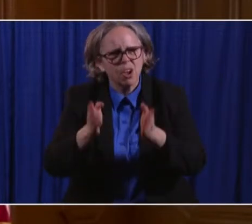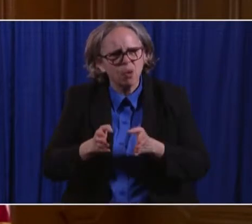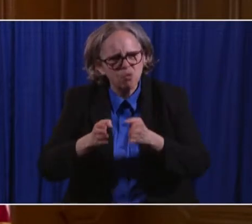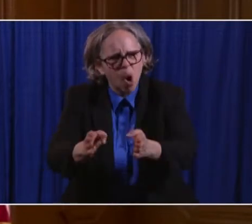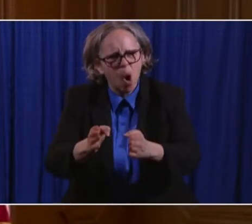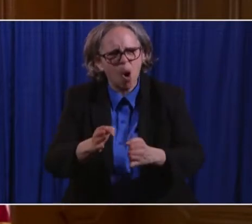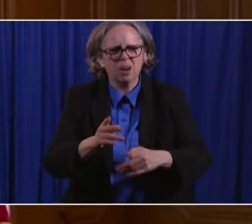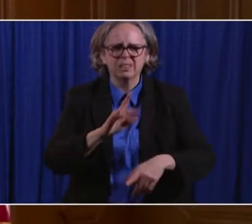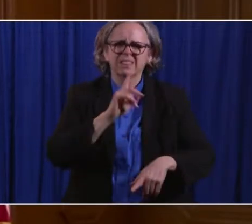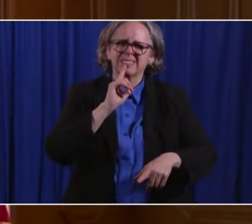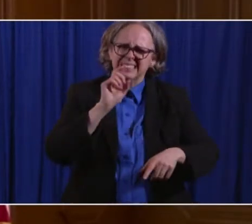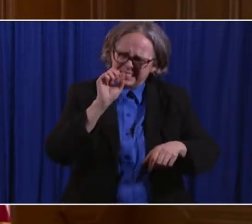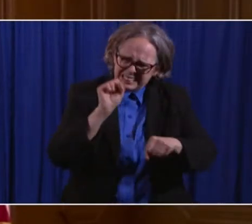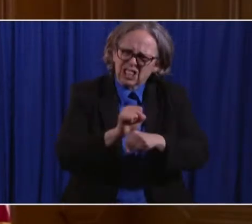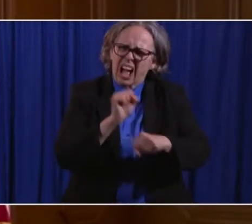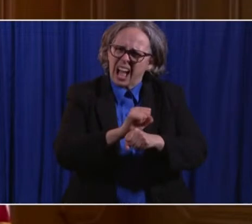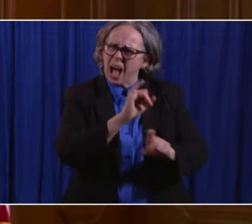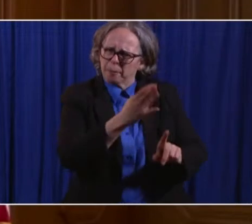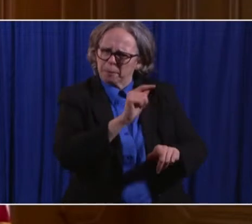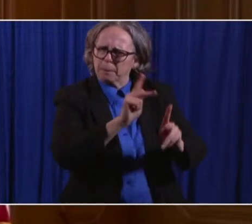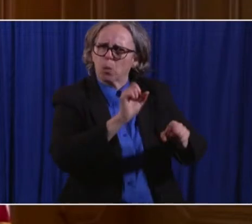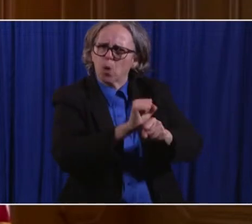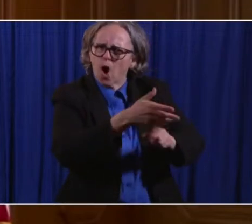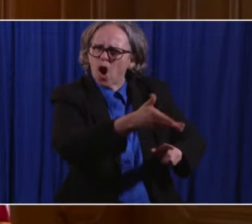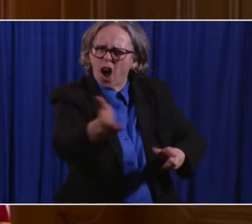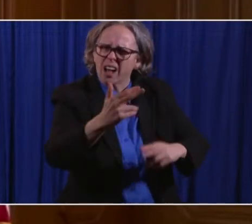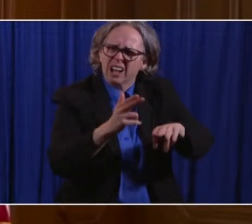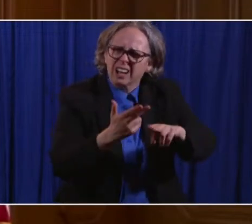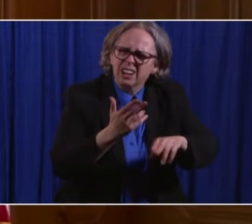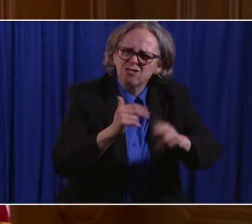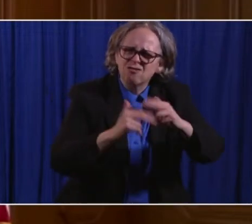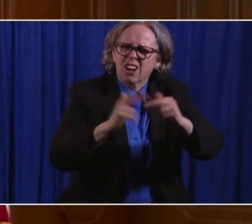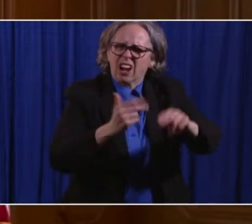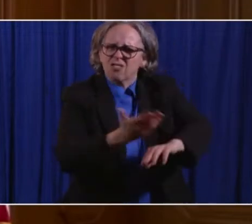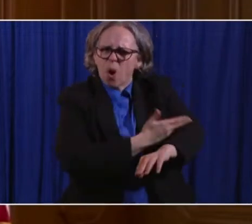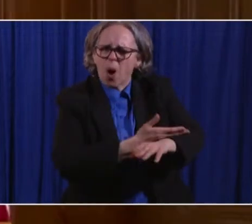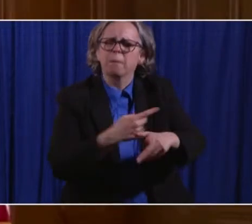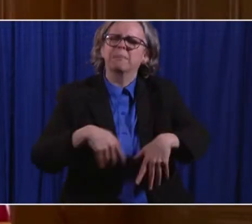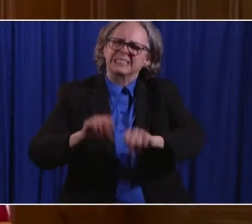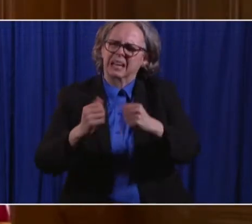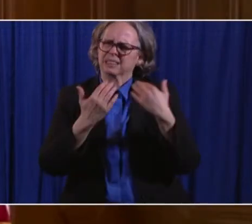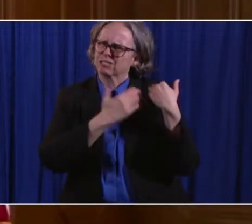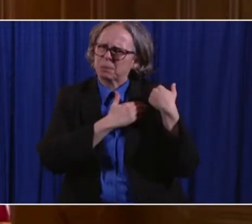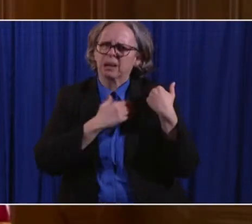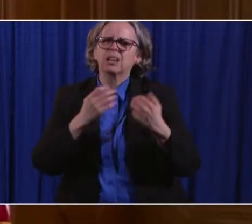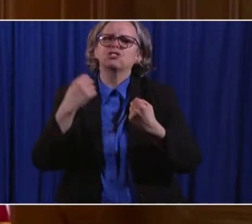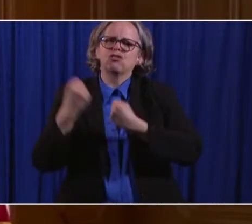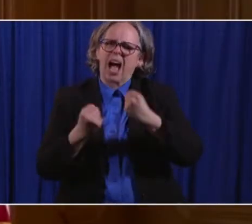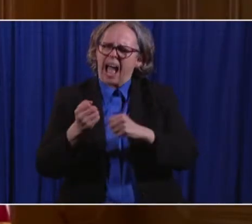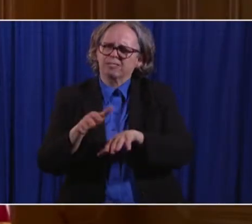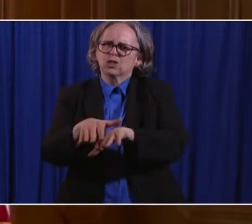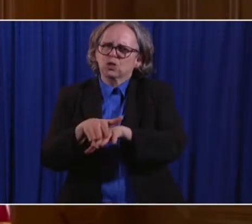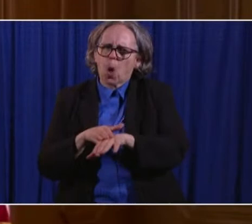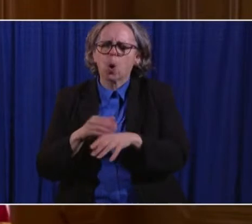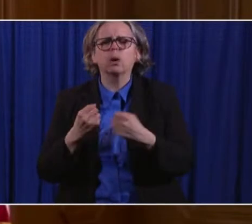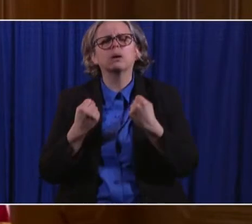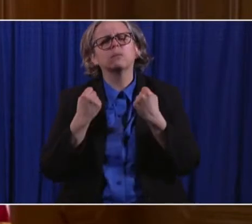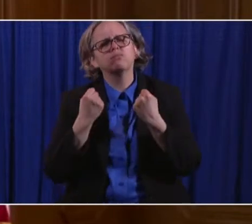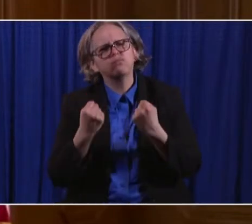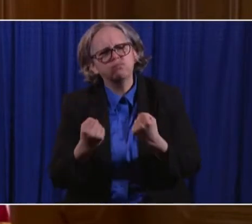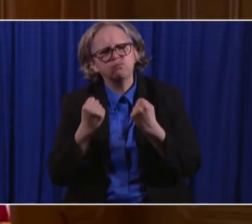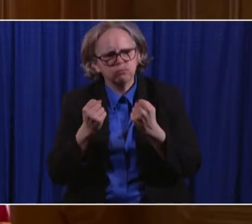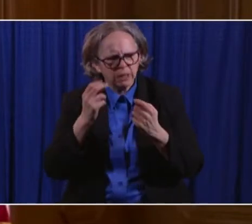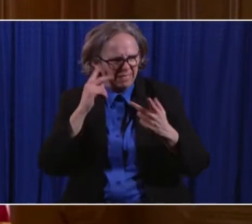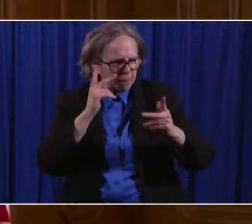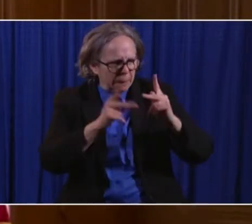job. And it's up to all of us to keep them safe as we drive. We also